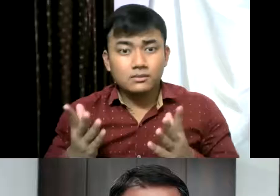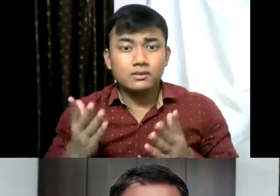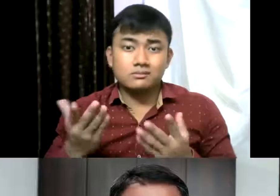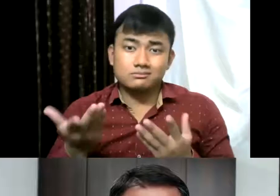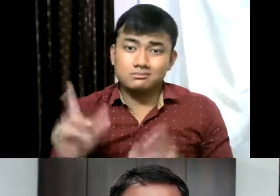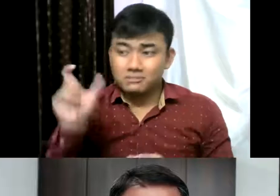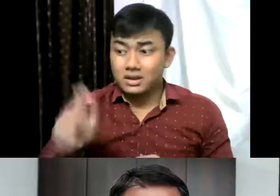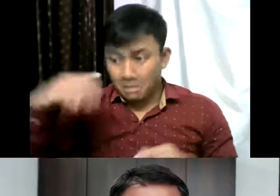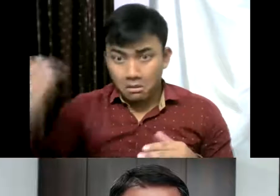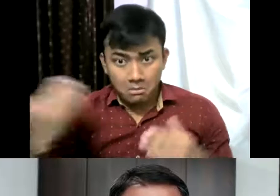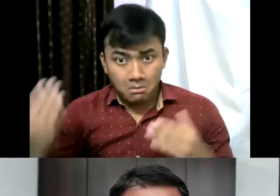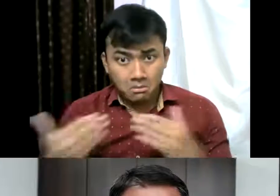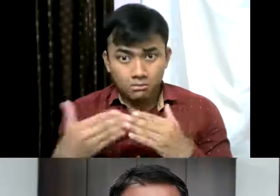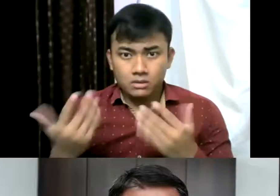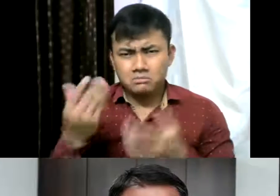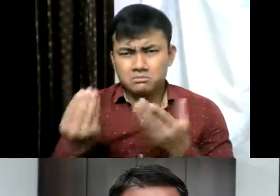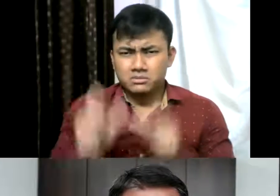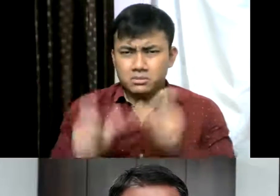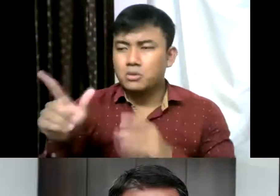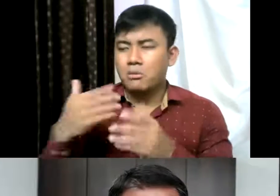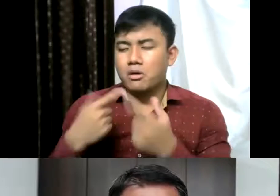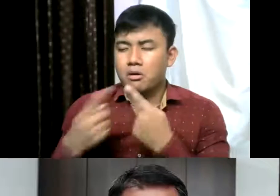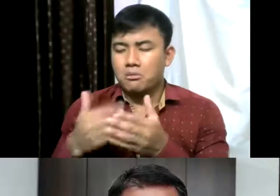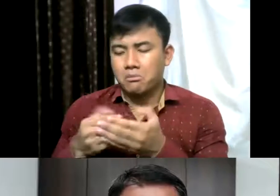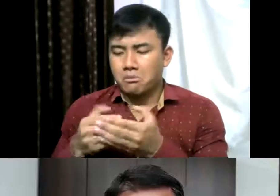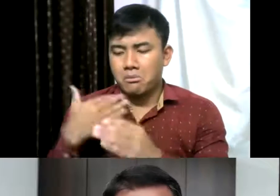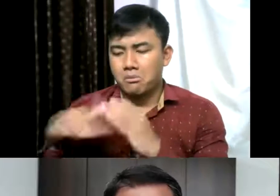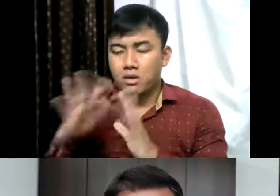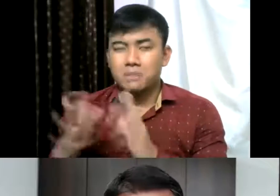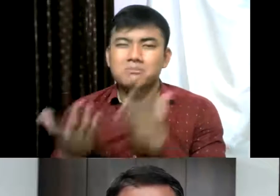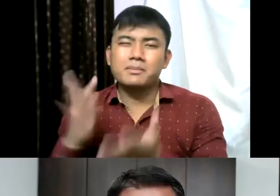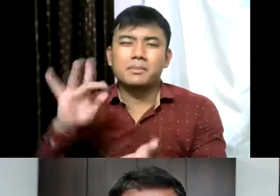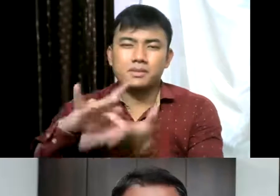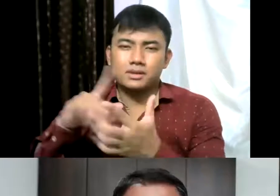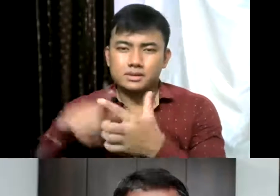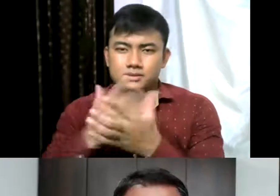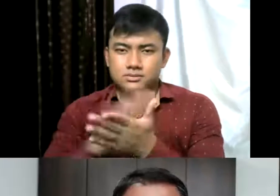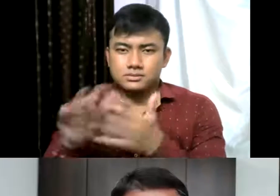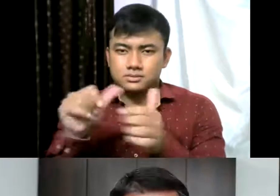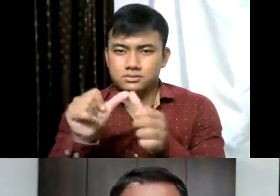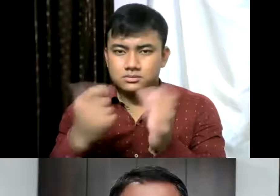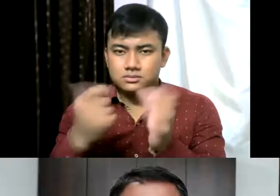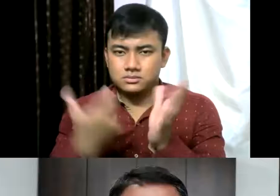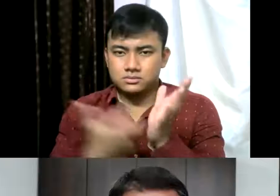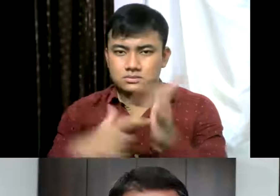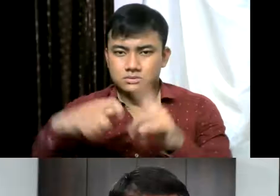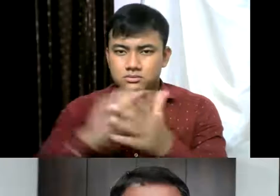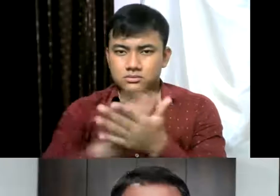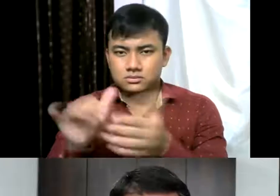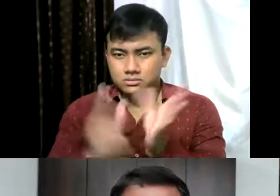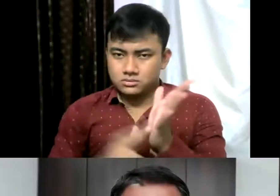random person you're chatting from some village or some place in Jharkhand who might have some access to internet, therefore created this anonymous